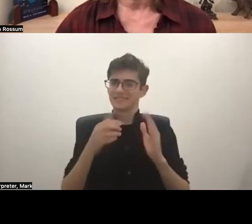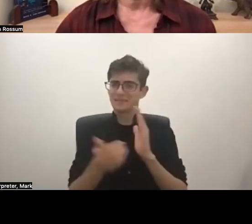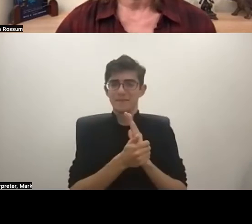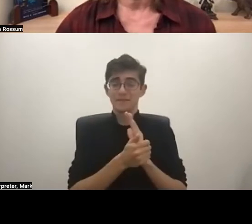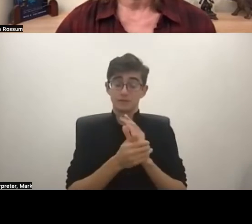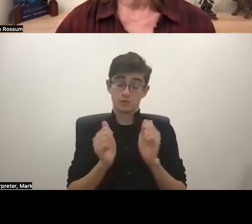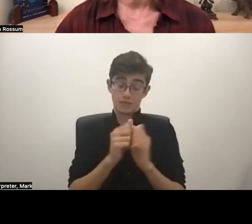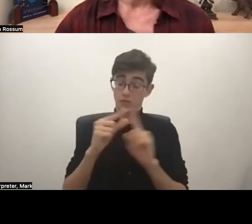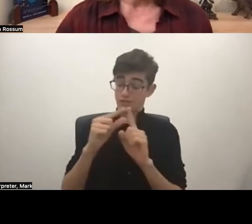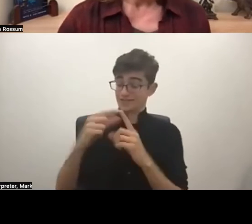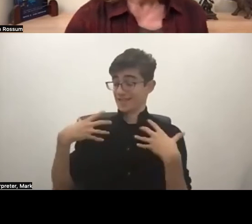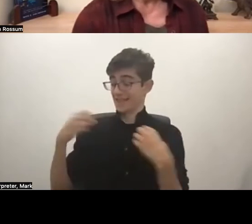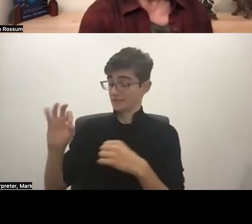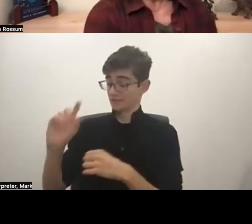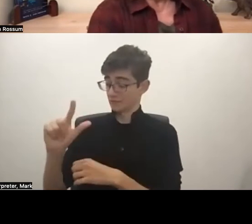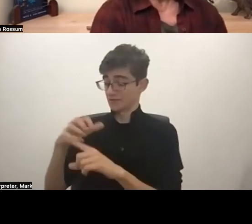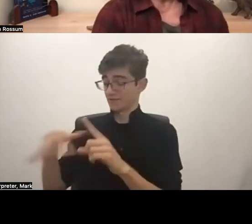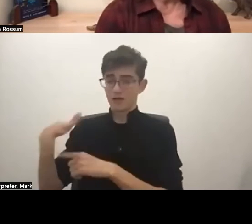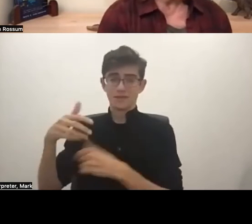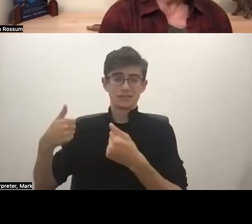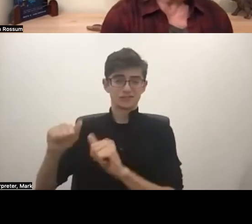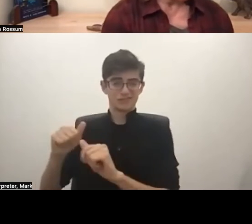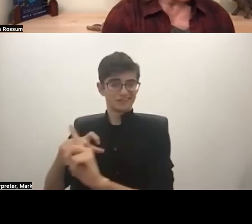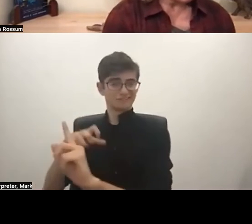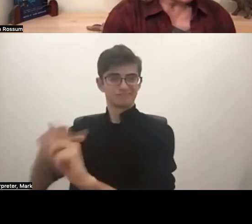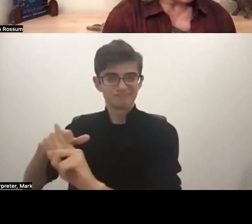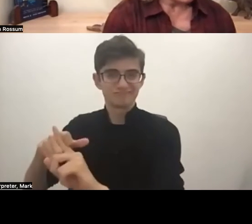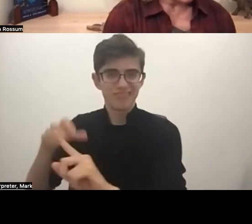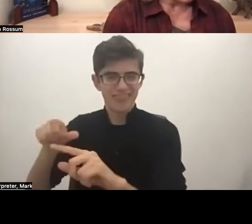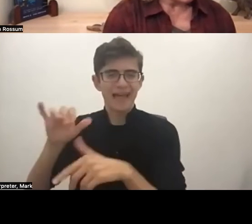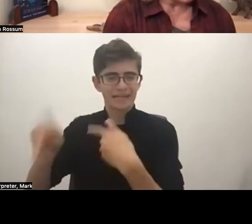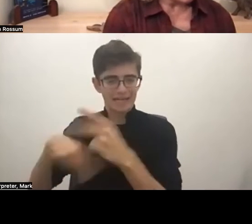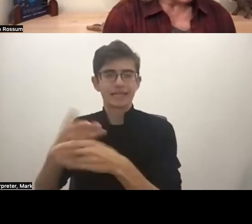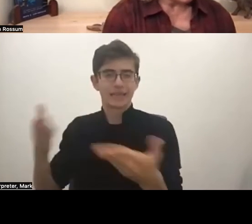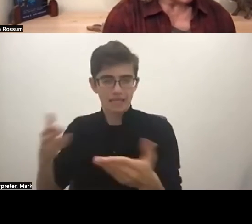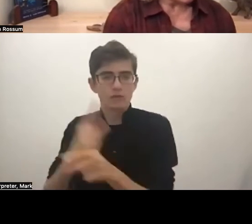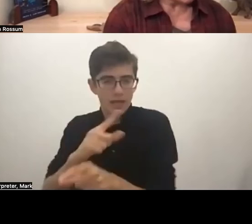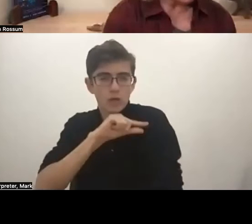way in to getting at those really important quality of life